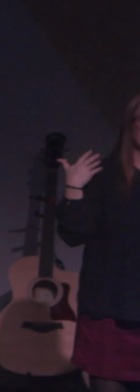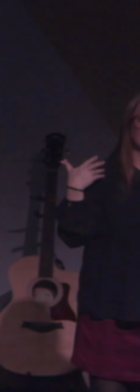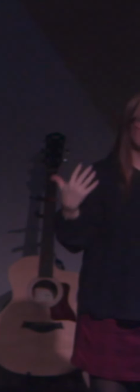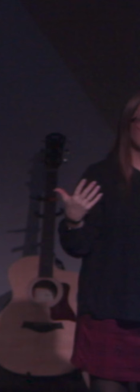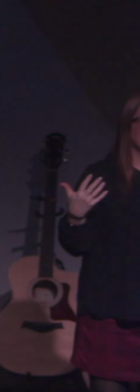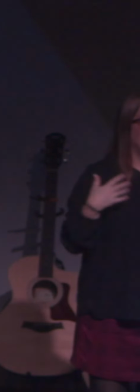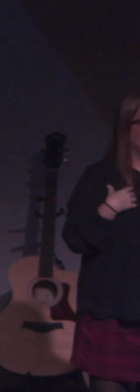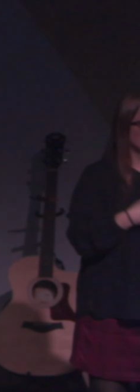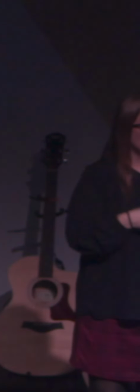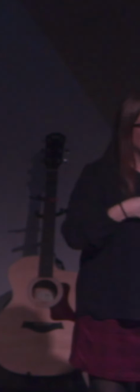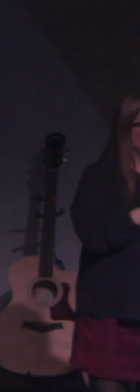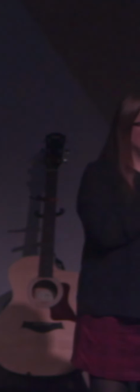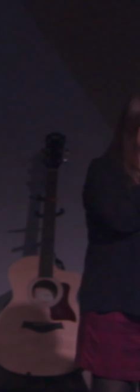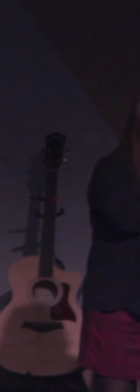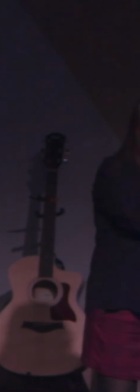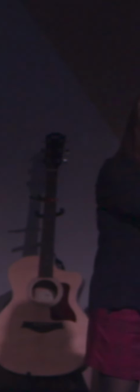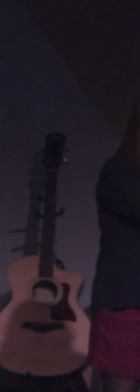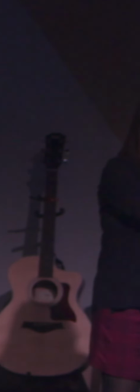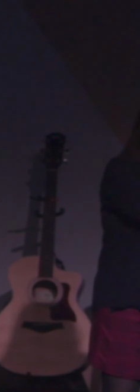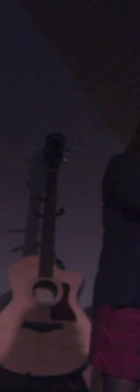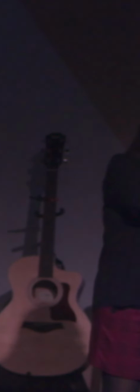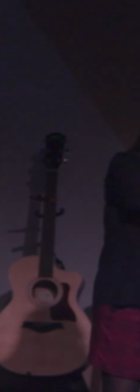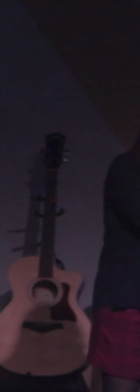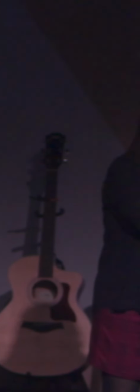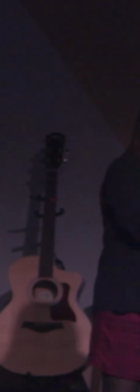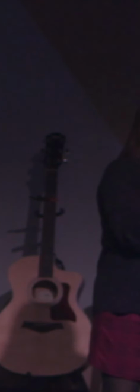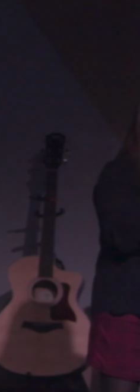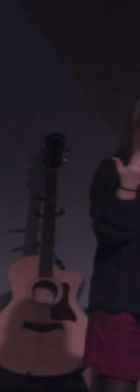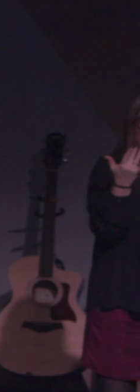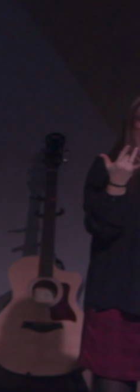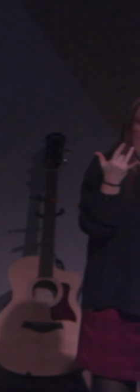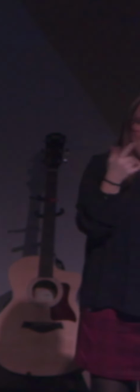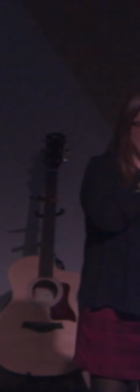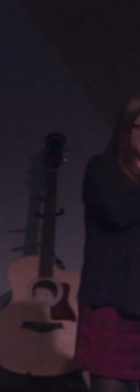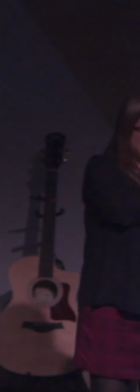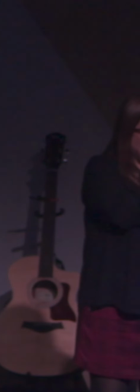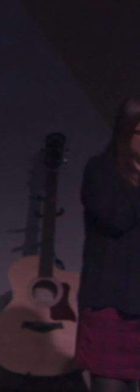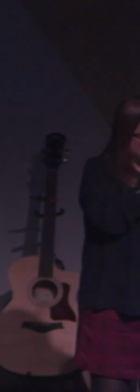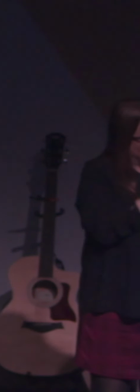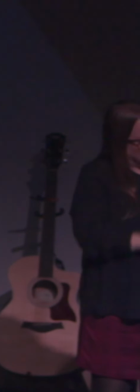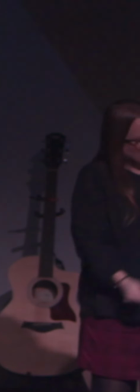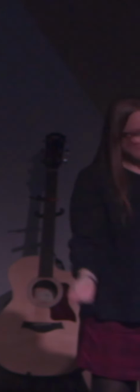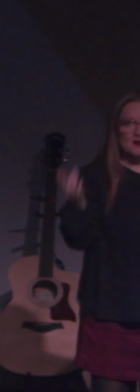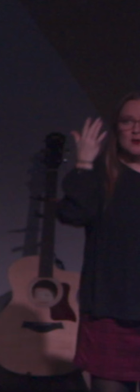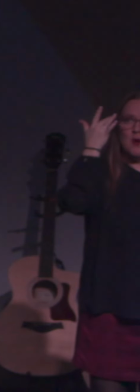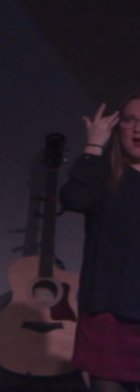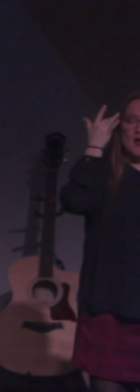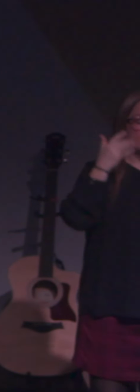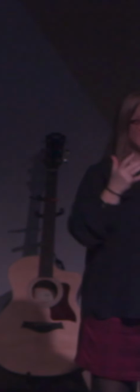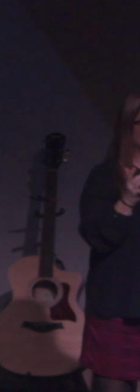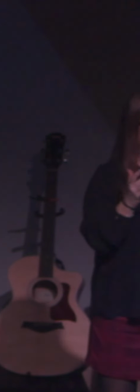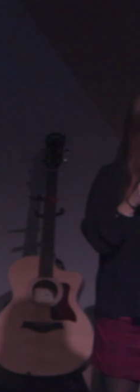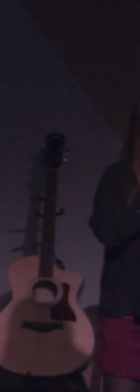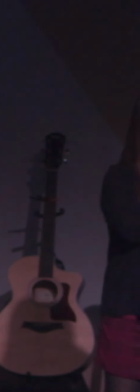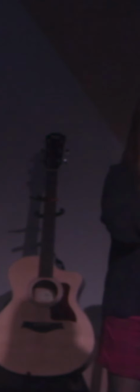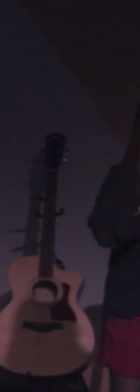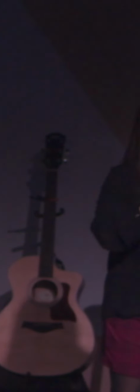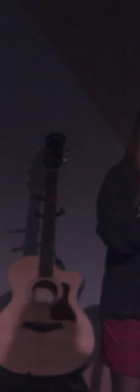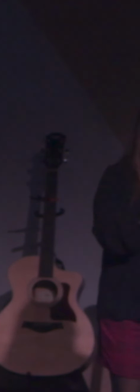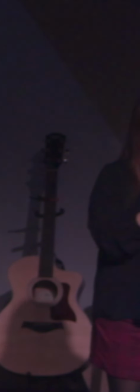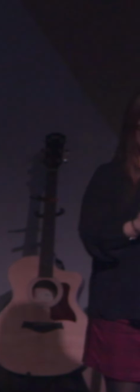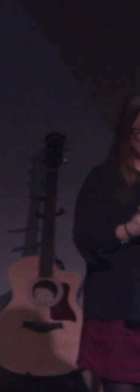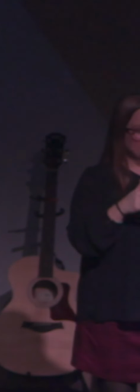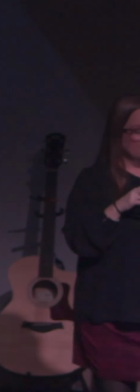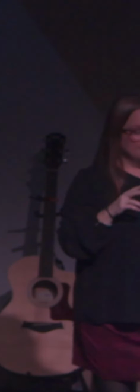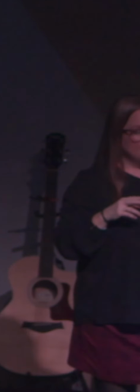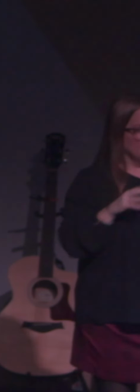I was really struggling with my mom's disease and just trying to figure out why was all this happening. And so I'm sitting on the beach with my Bible, taking students